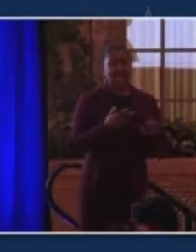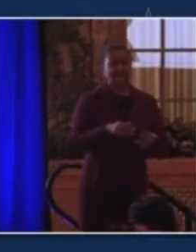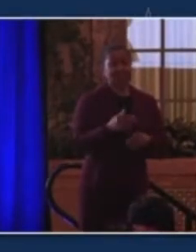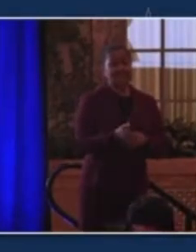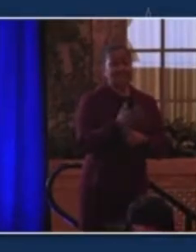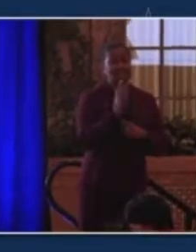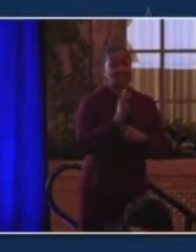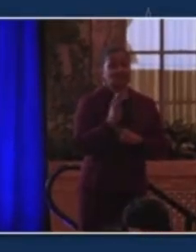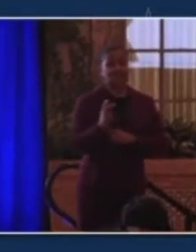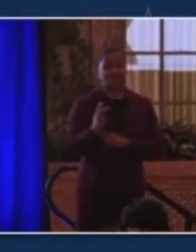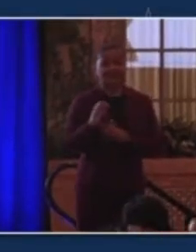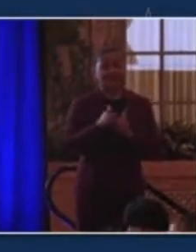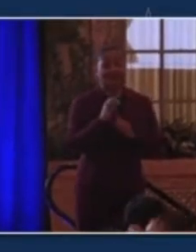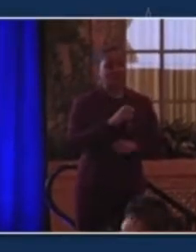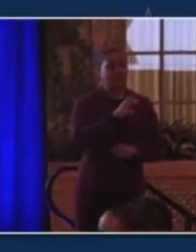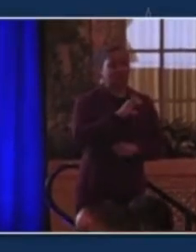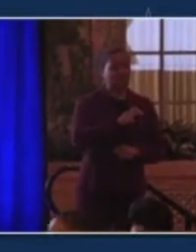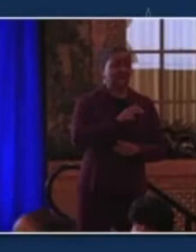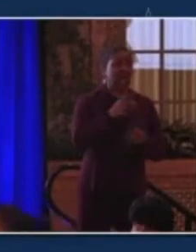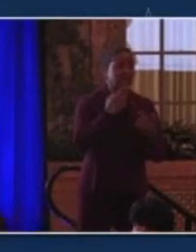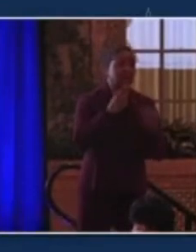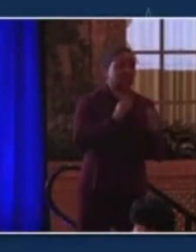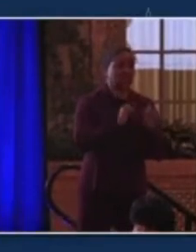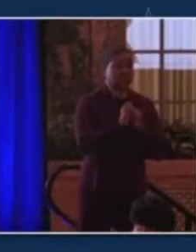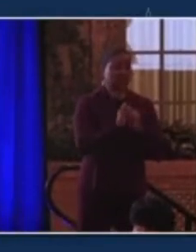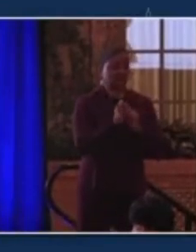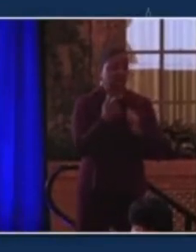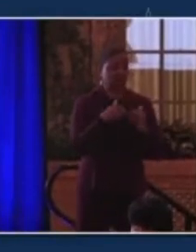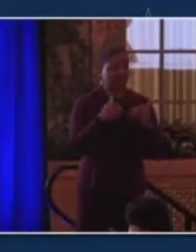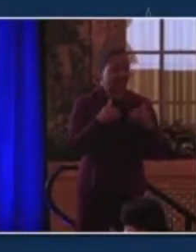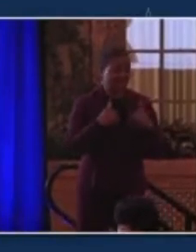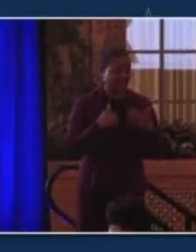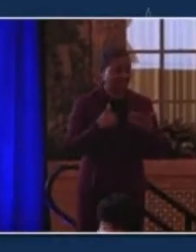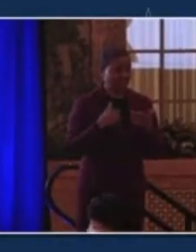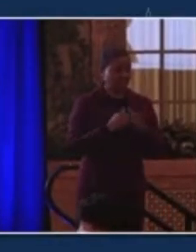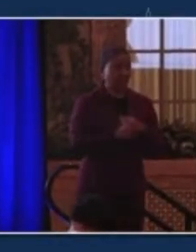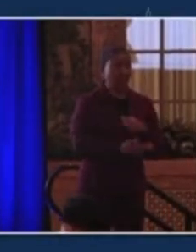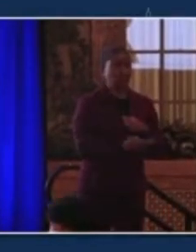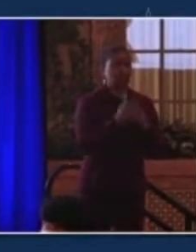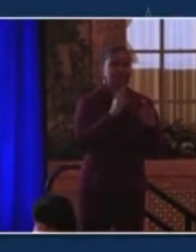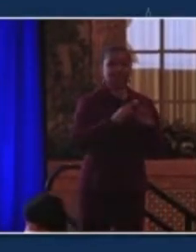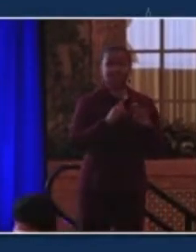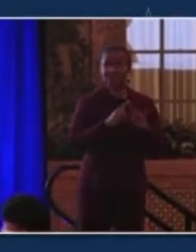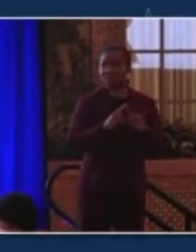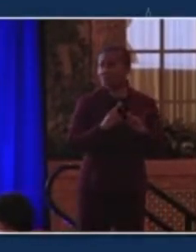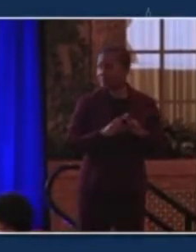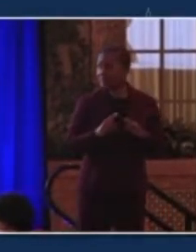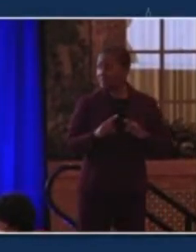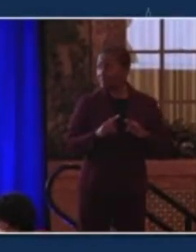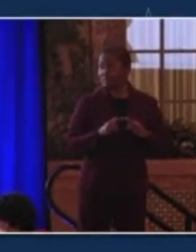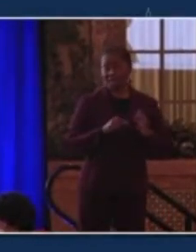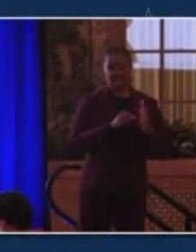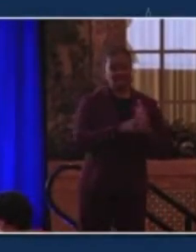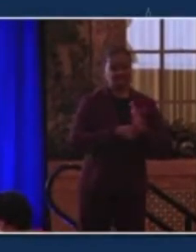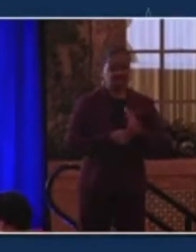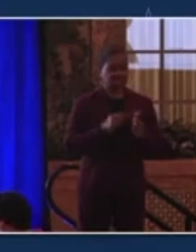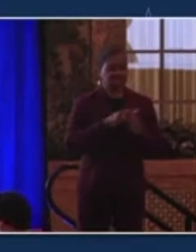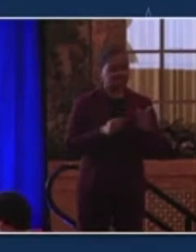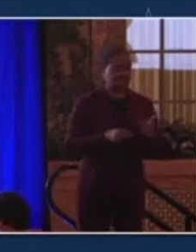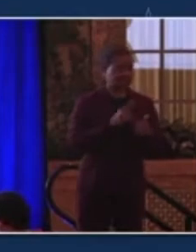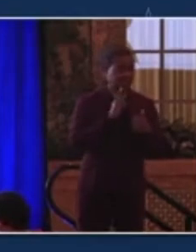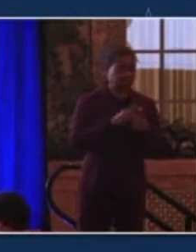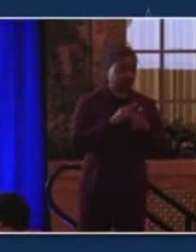would characterize the successful campaign we had were three different emphases.